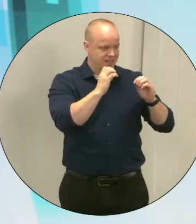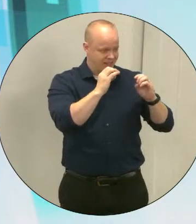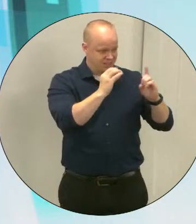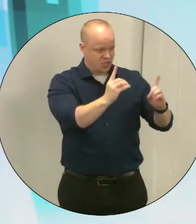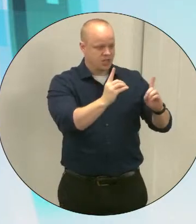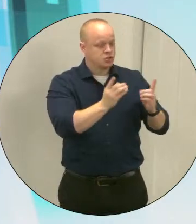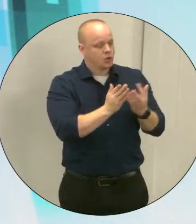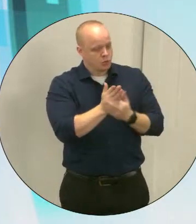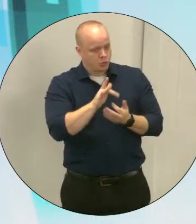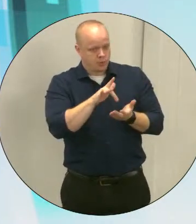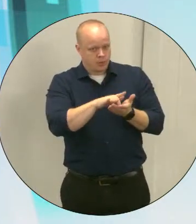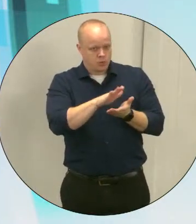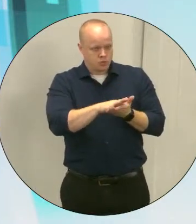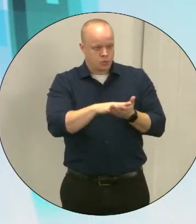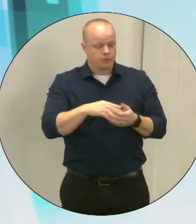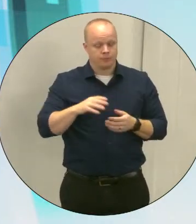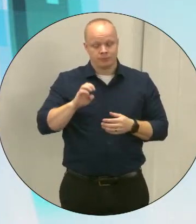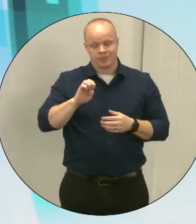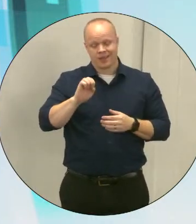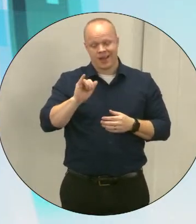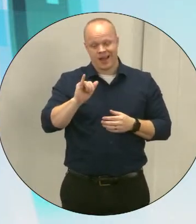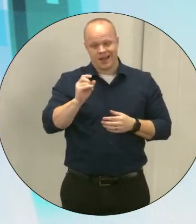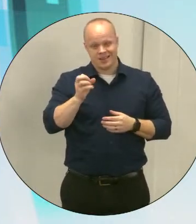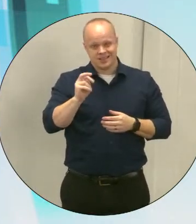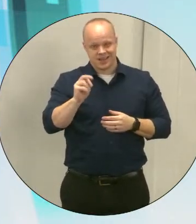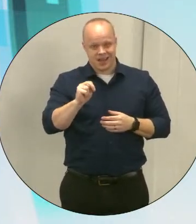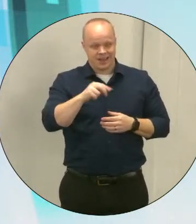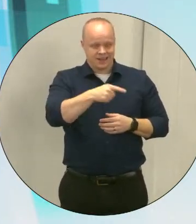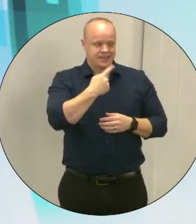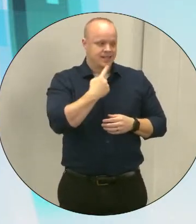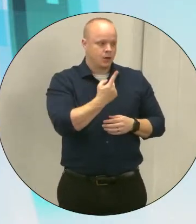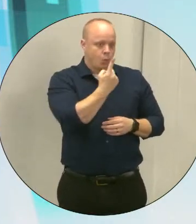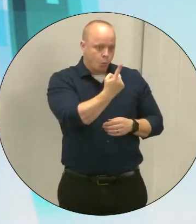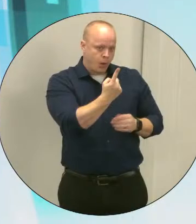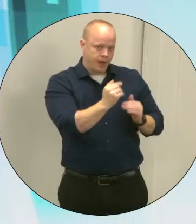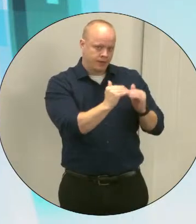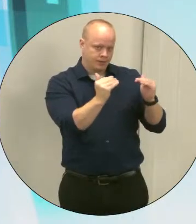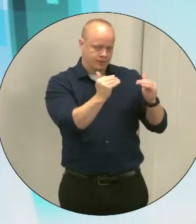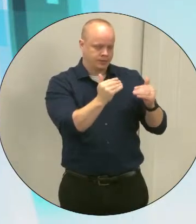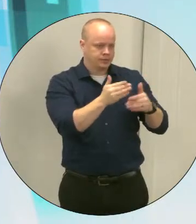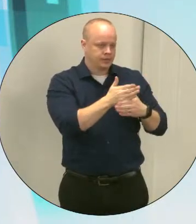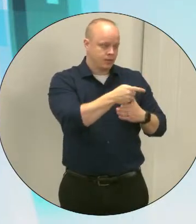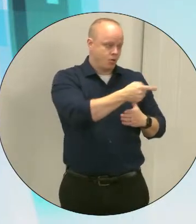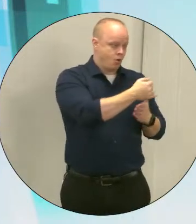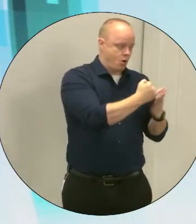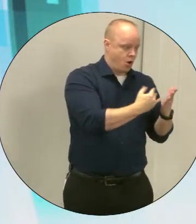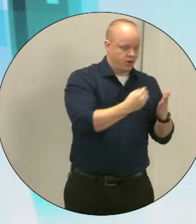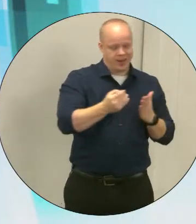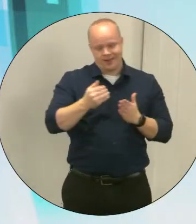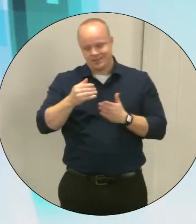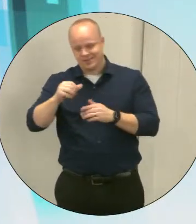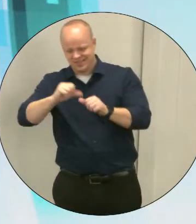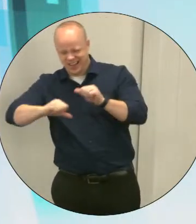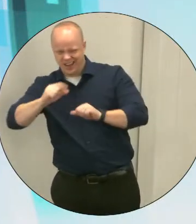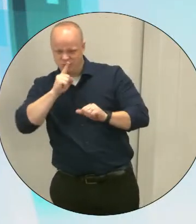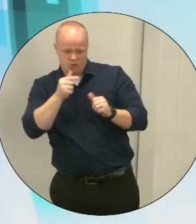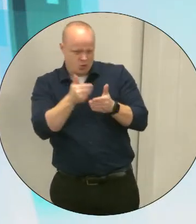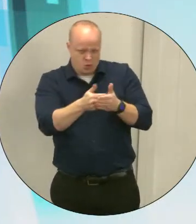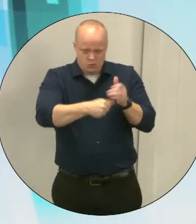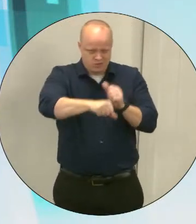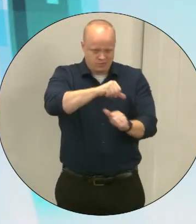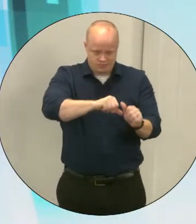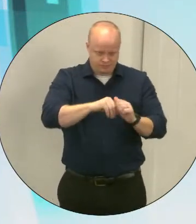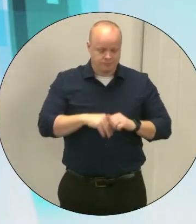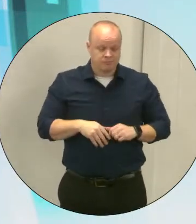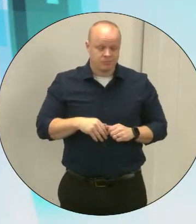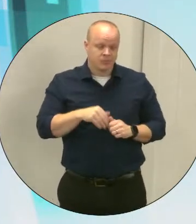middle school. Einstein said there's only one degree of separation between art and science. Please consider these points I have